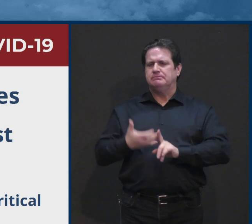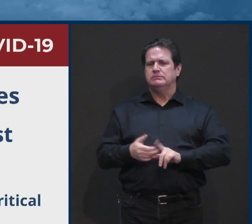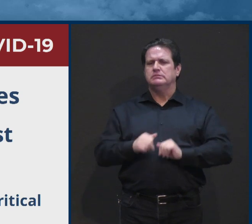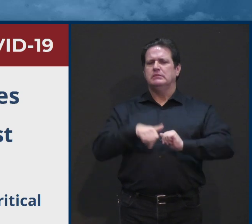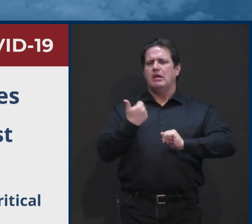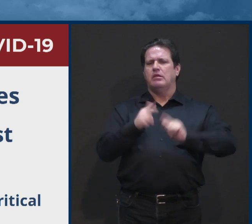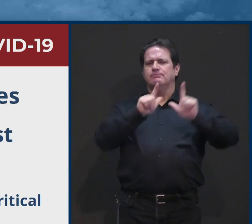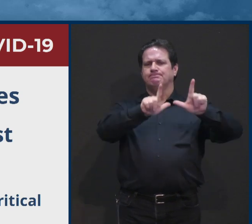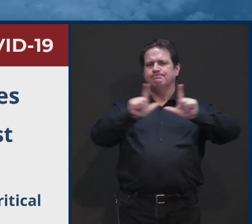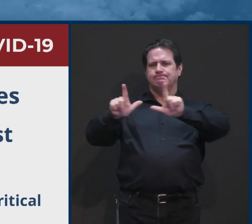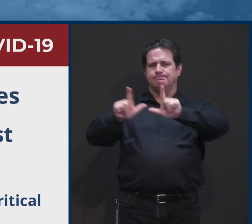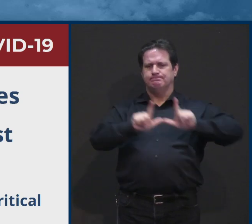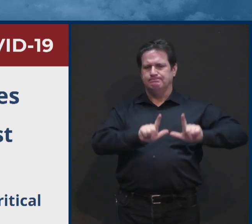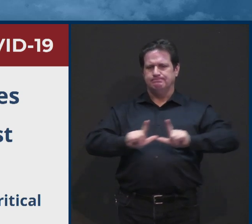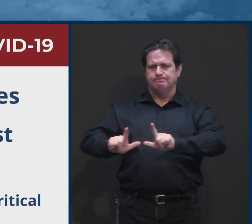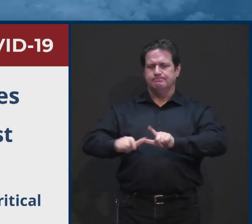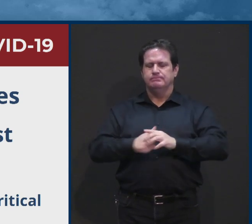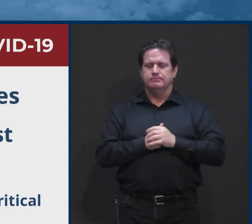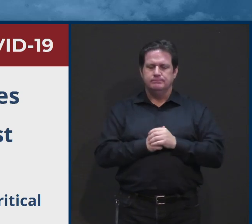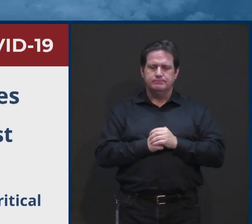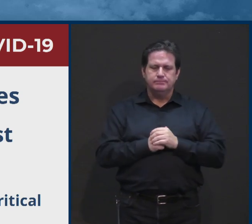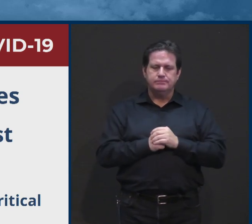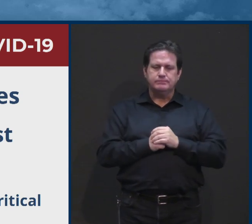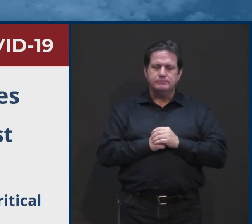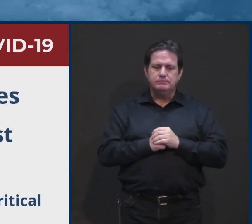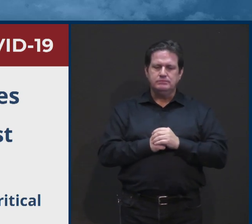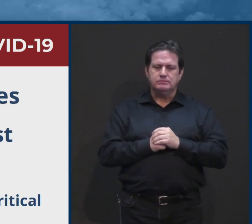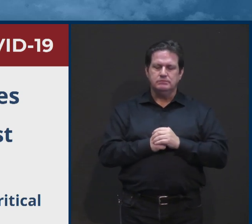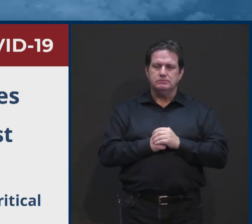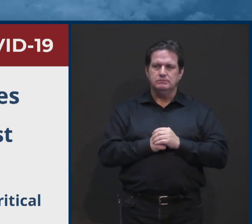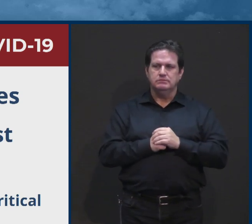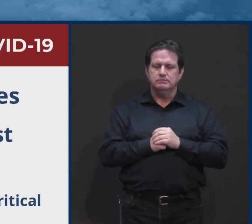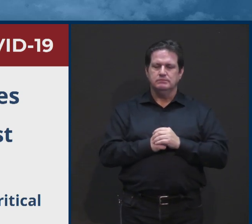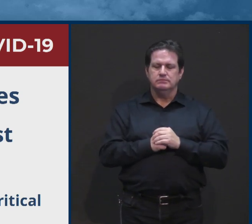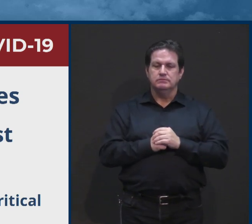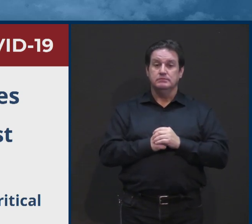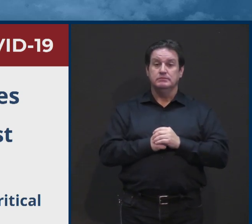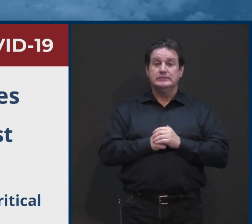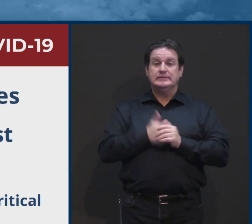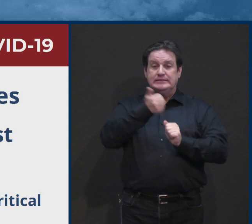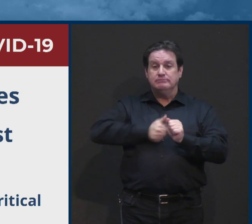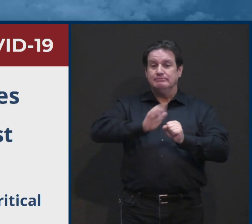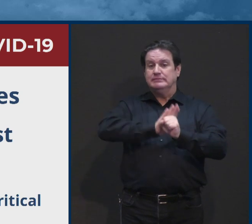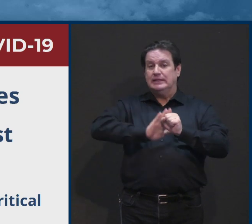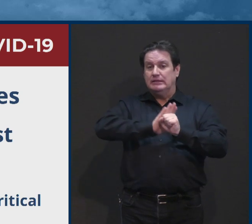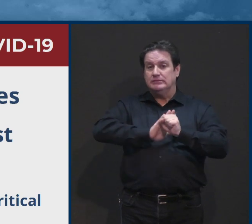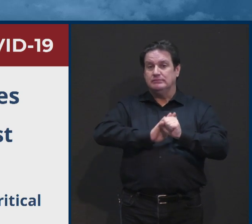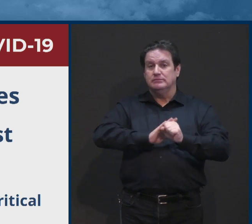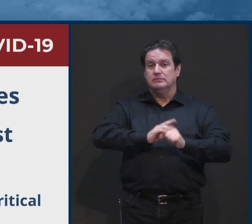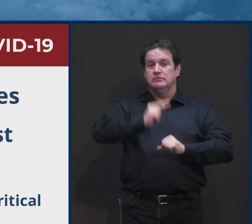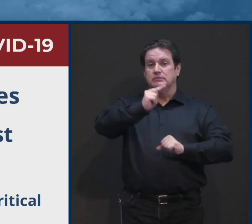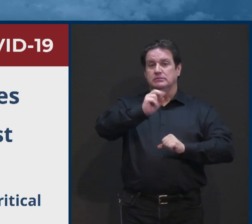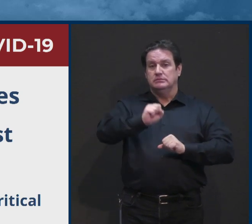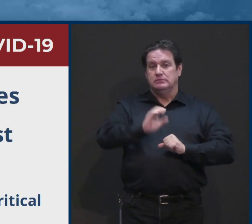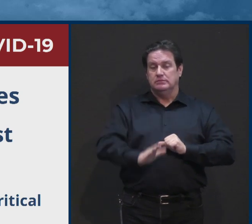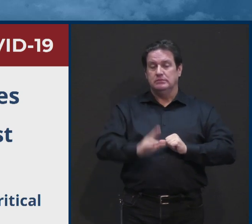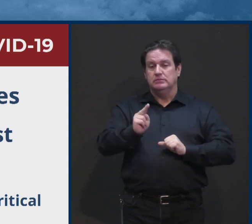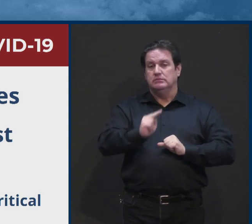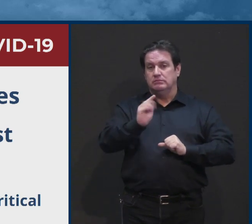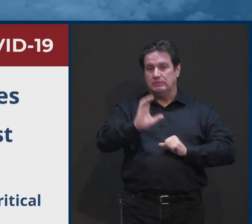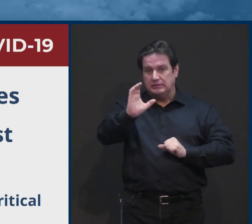the last 9 months. So the cases by county, in Newcastle